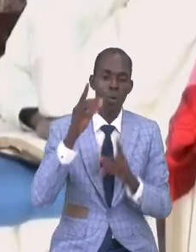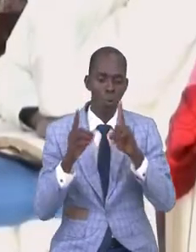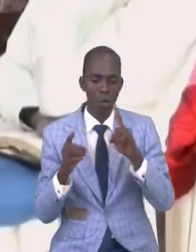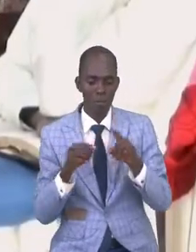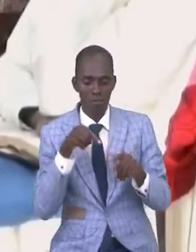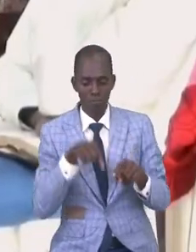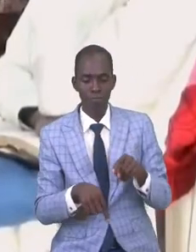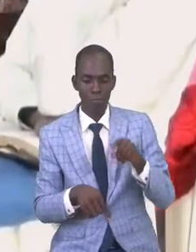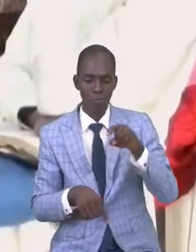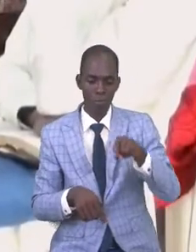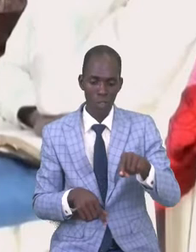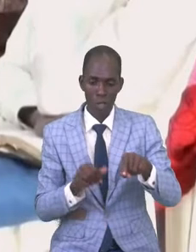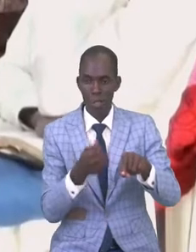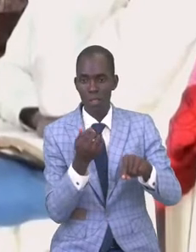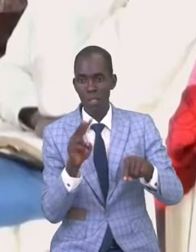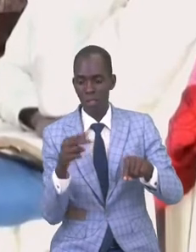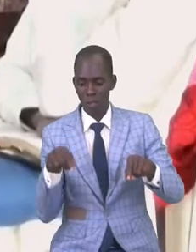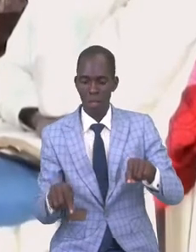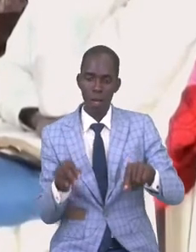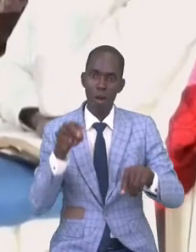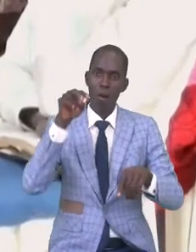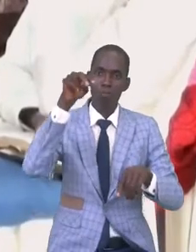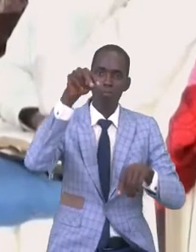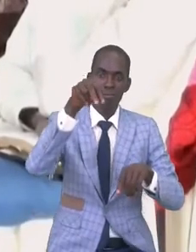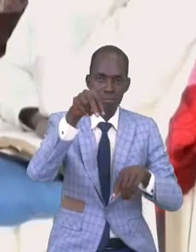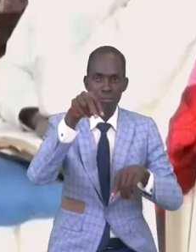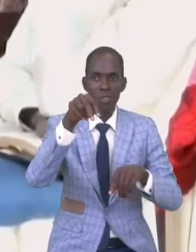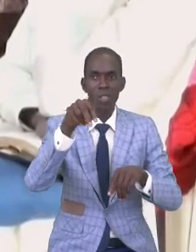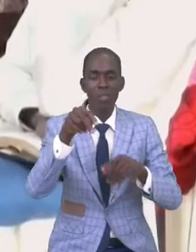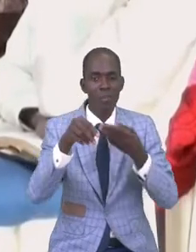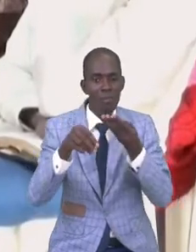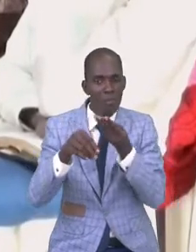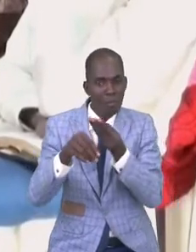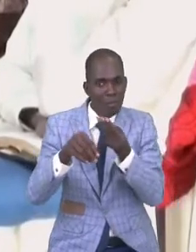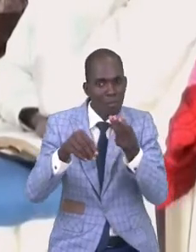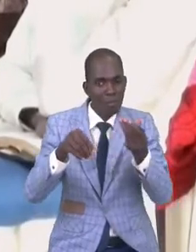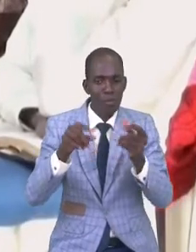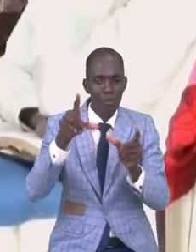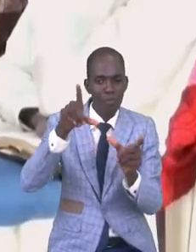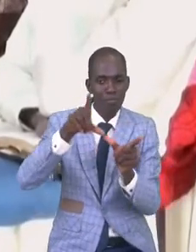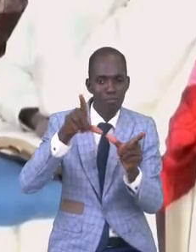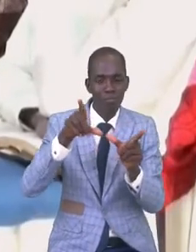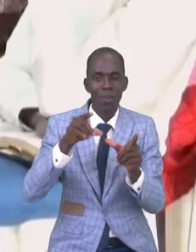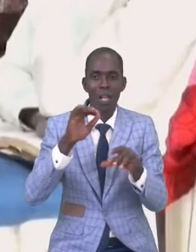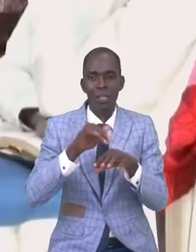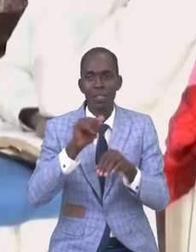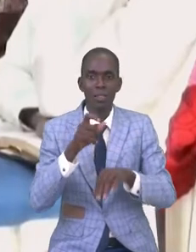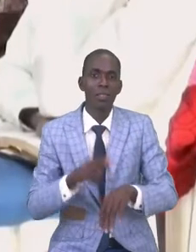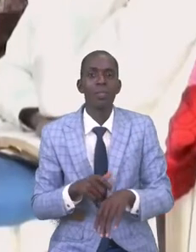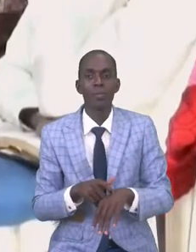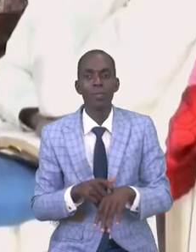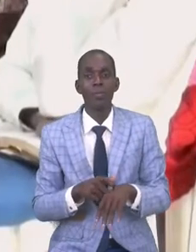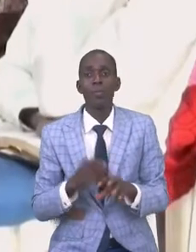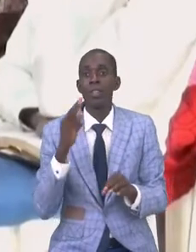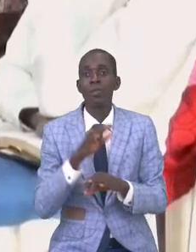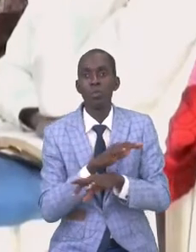another leg up, a few inches at a time. And by the grace of God, if you don't